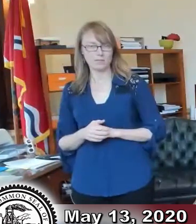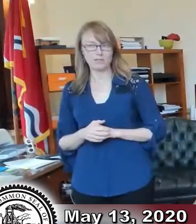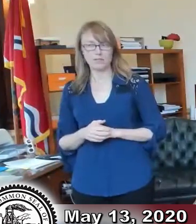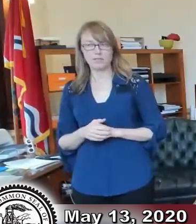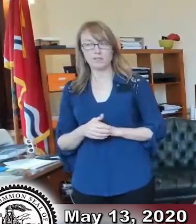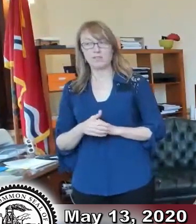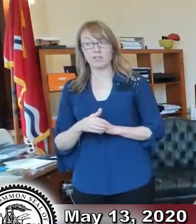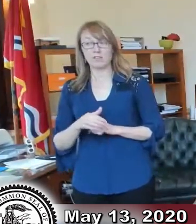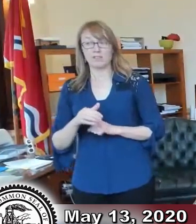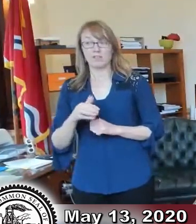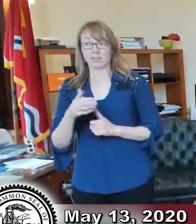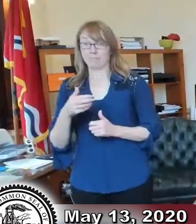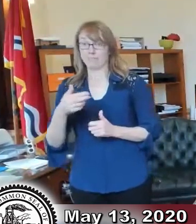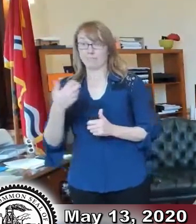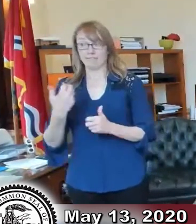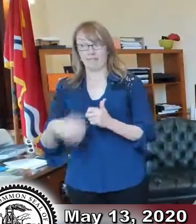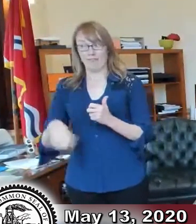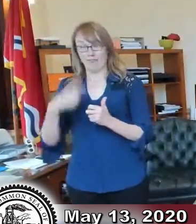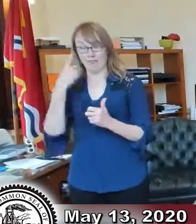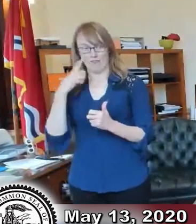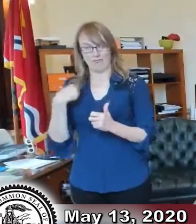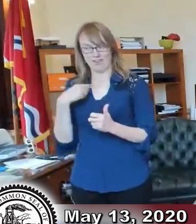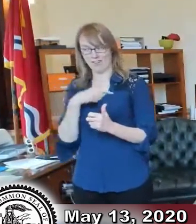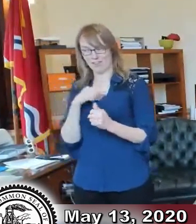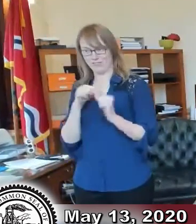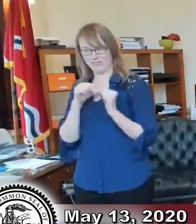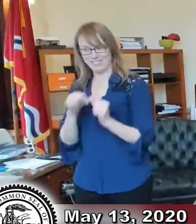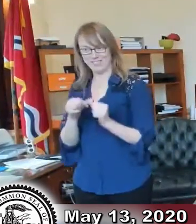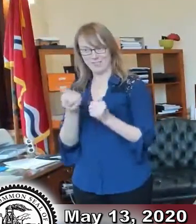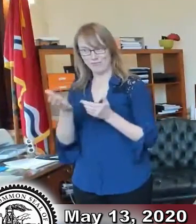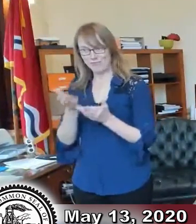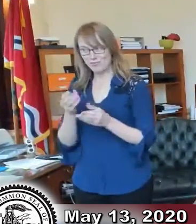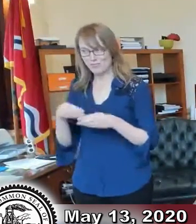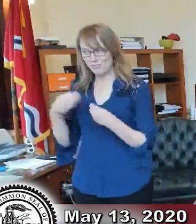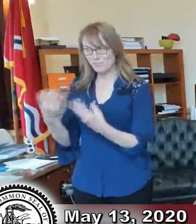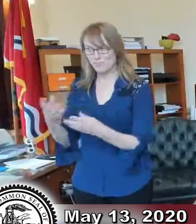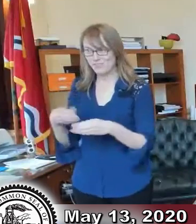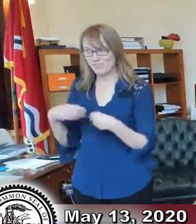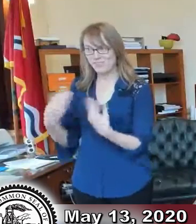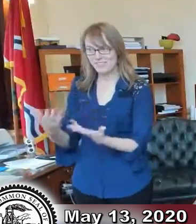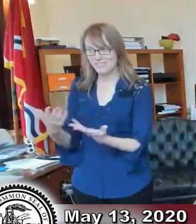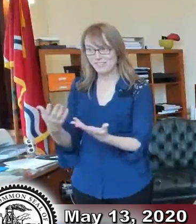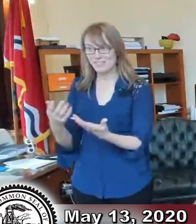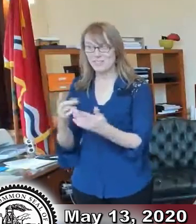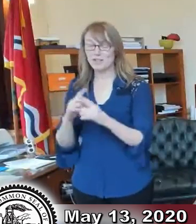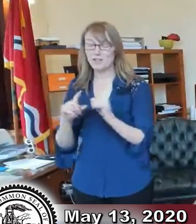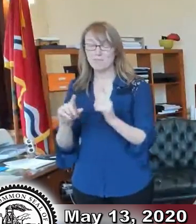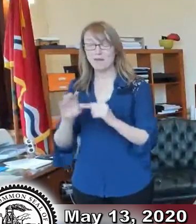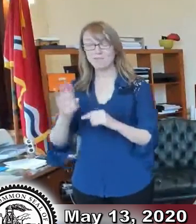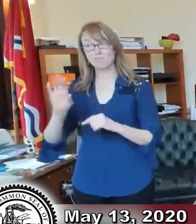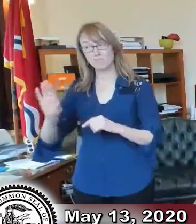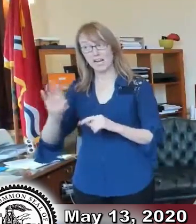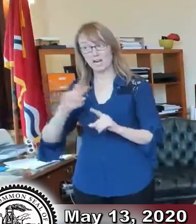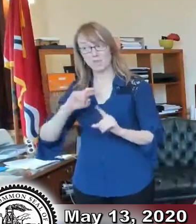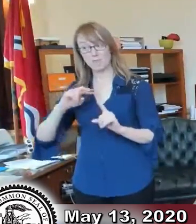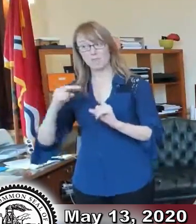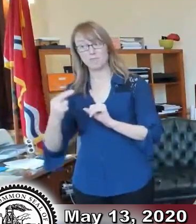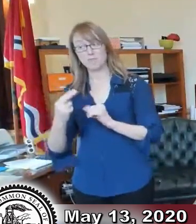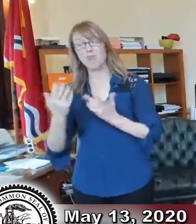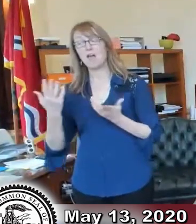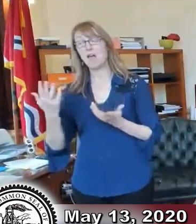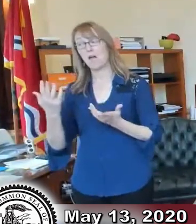for delivering services, but it's certainly a point of view that I can understand for some folks, depending upon their